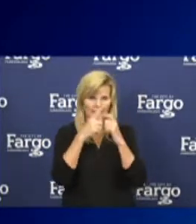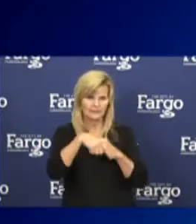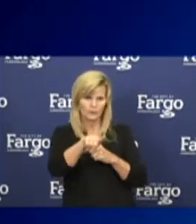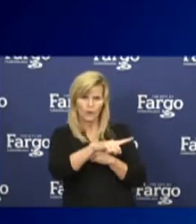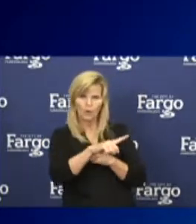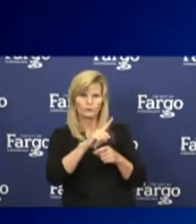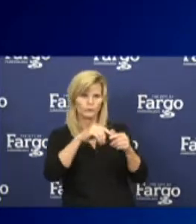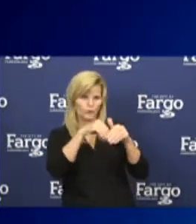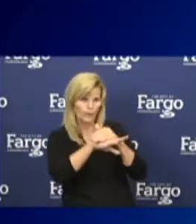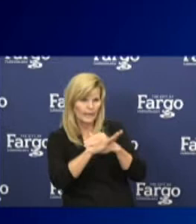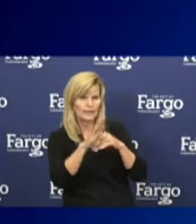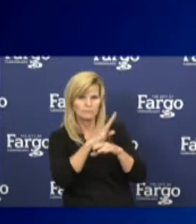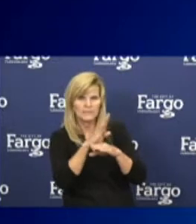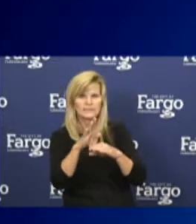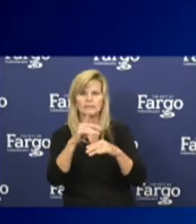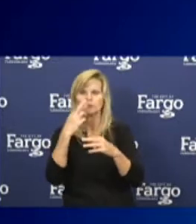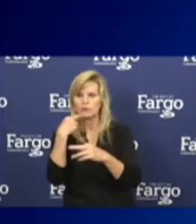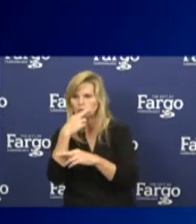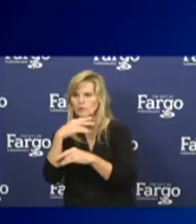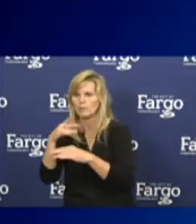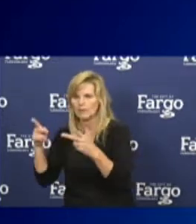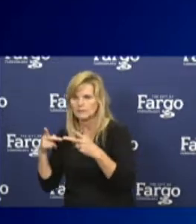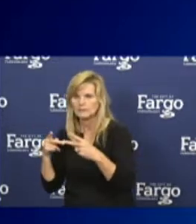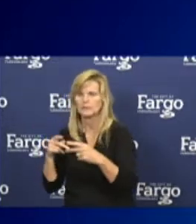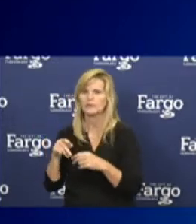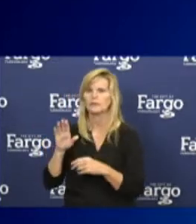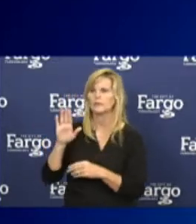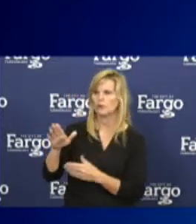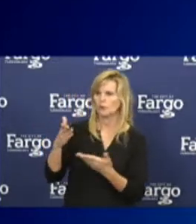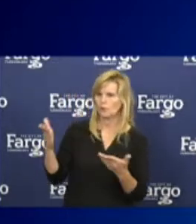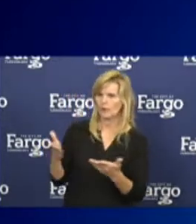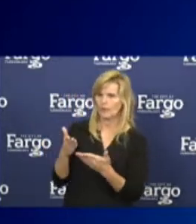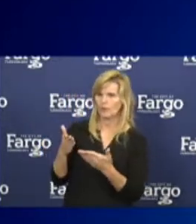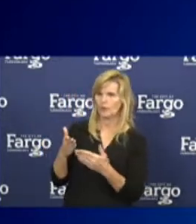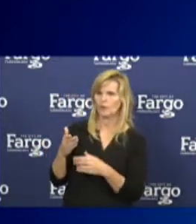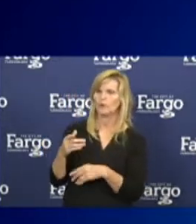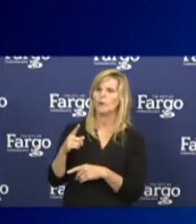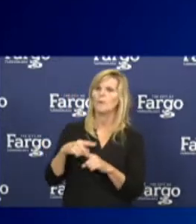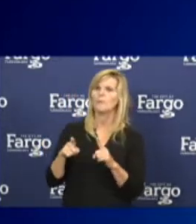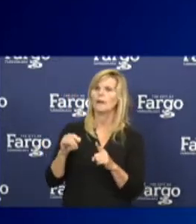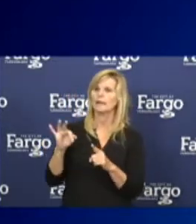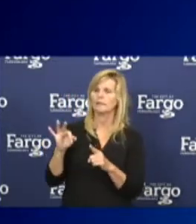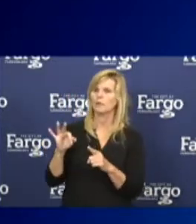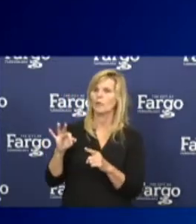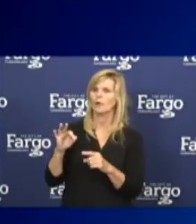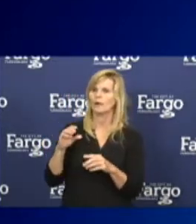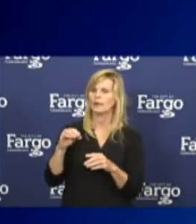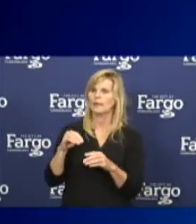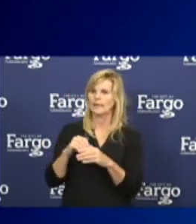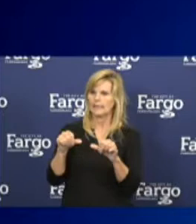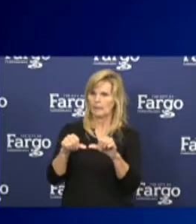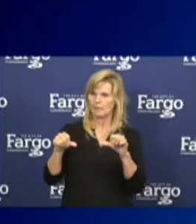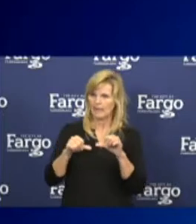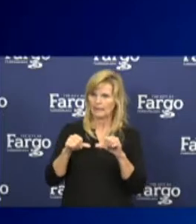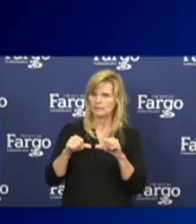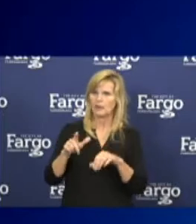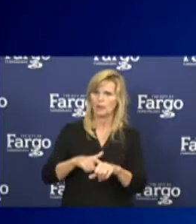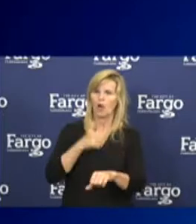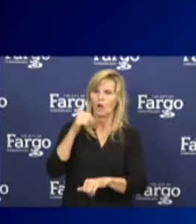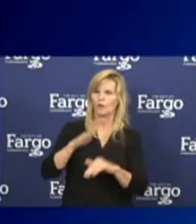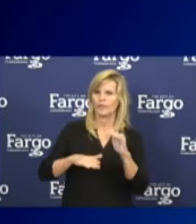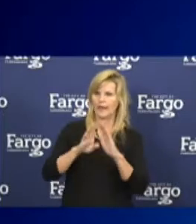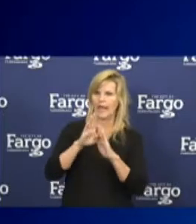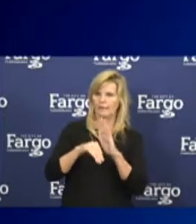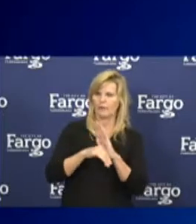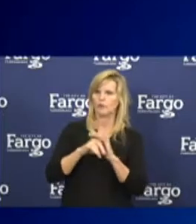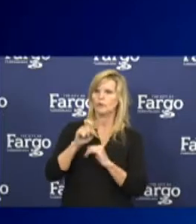And also it's the amount of time you spend. Now, your haircut may not take an hour, but if you are in a place just longer than a half hour, you